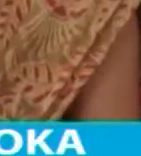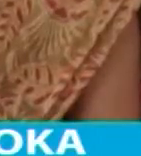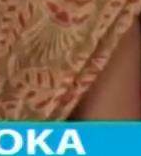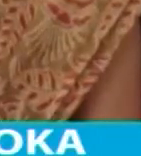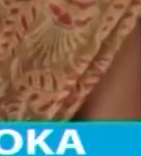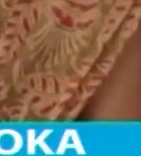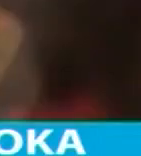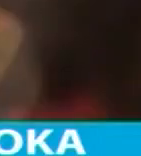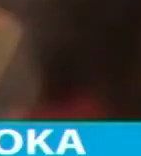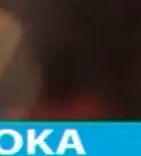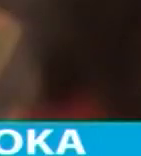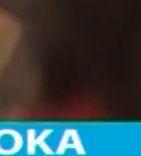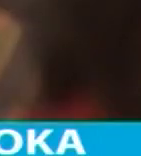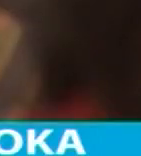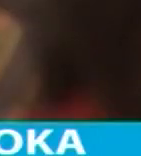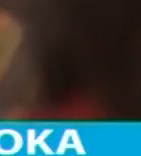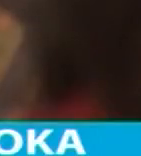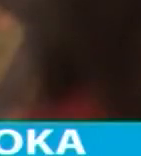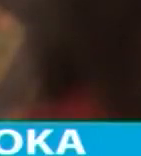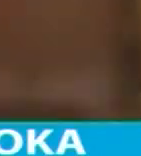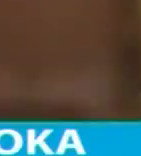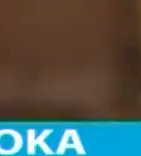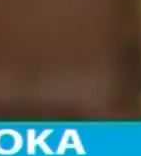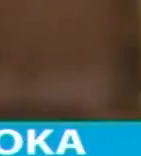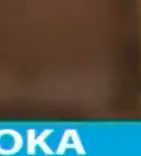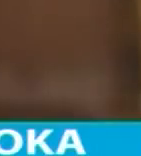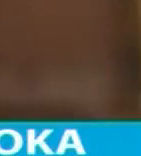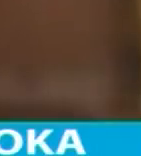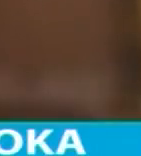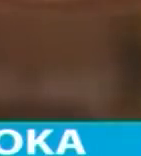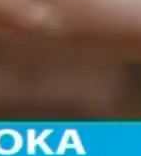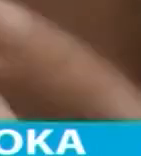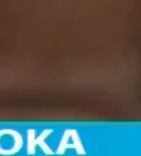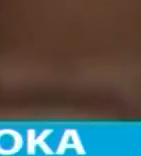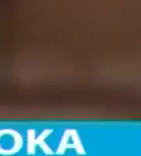me. Yet we did it today.